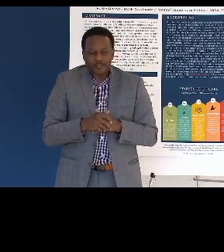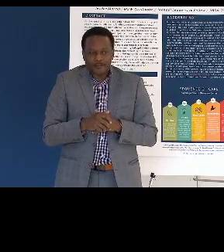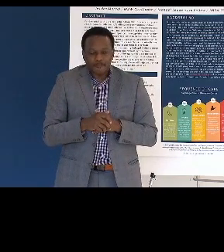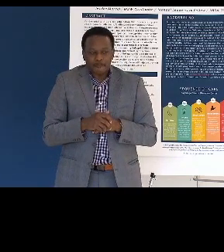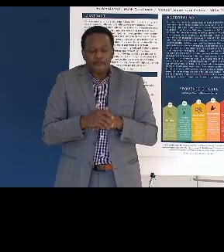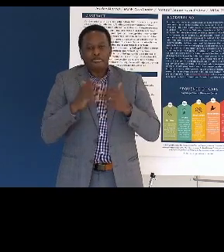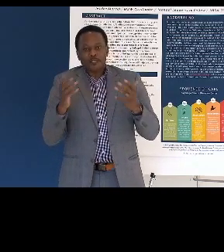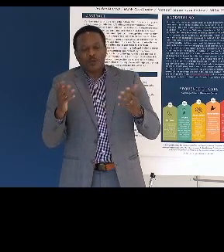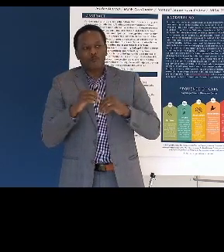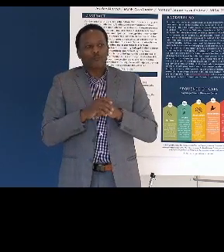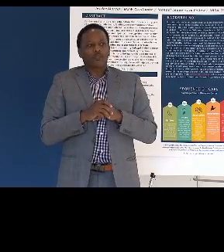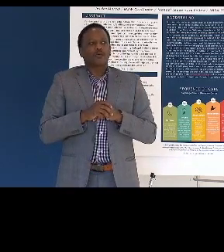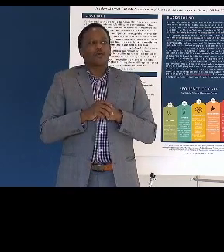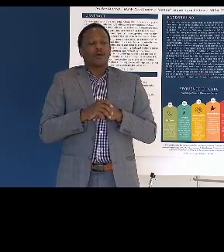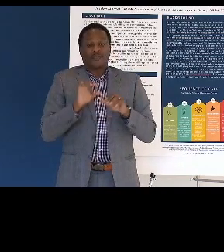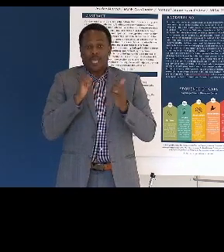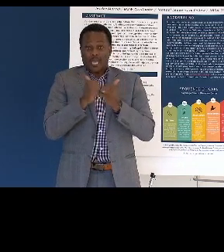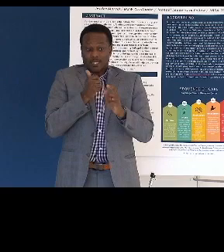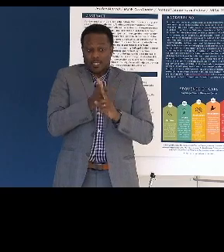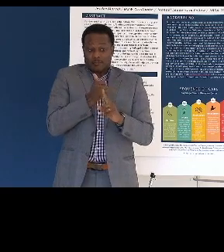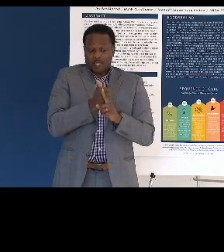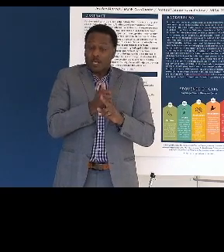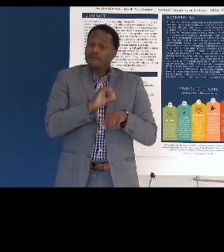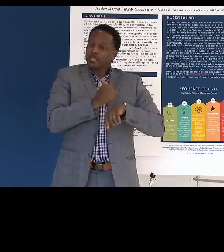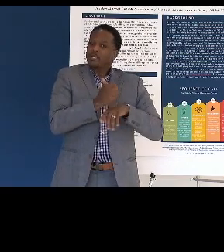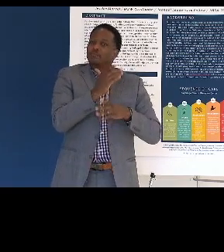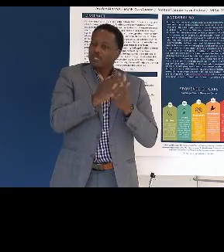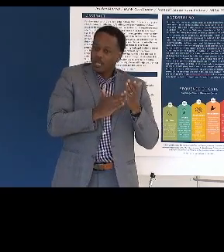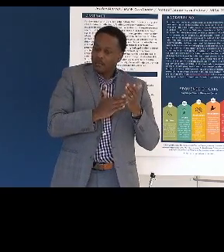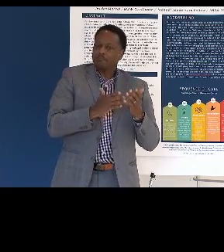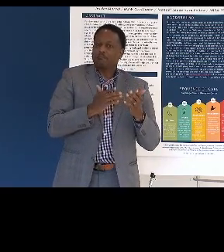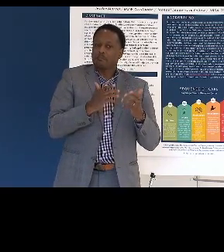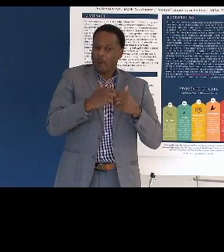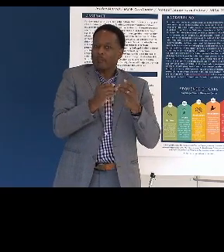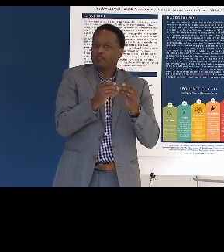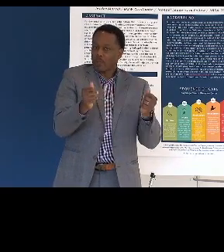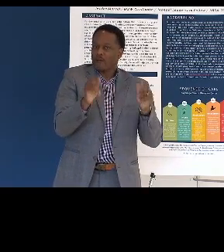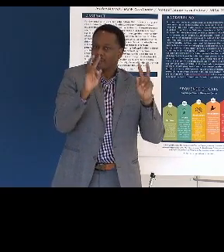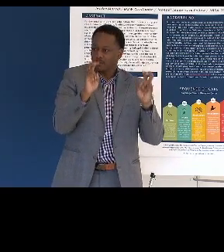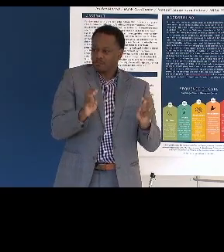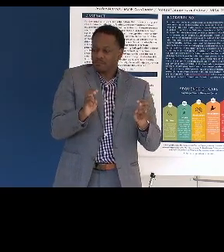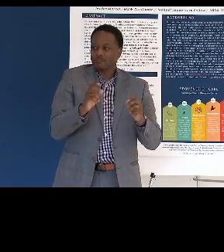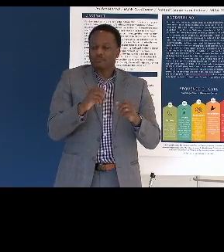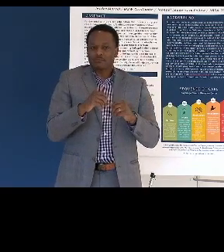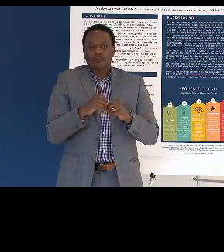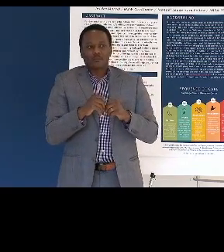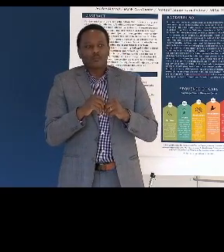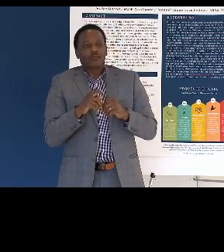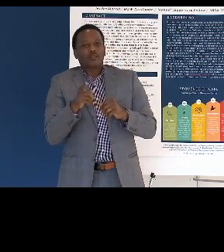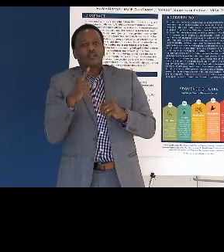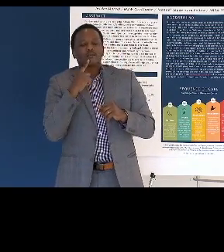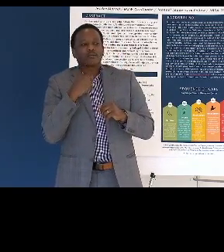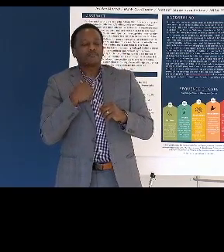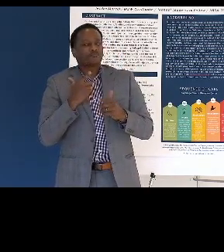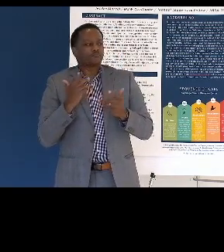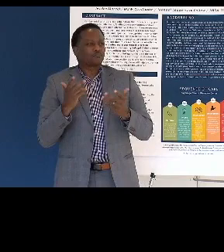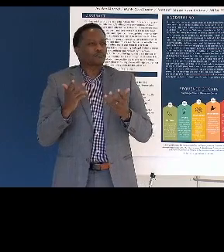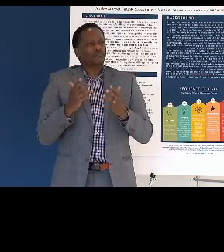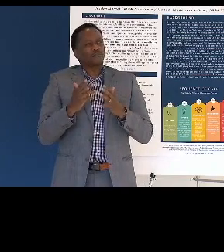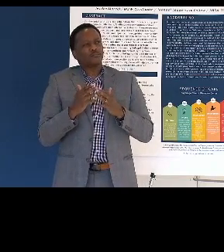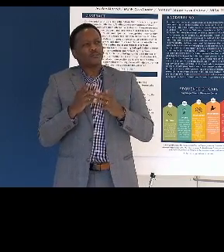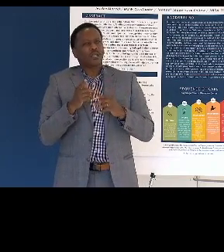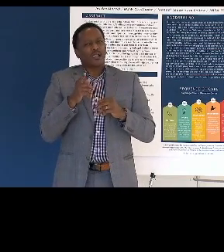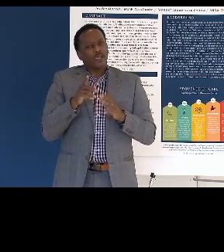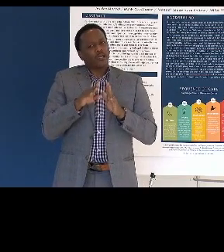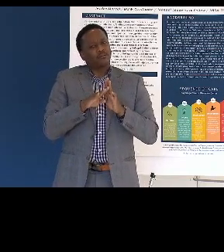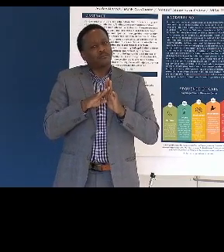interventions that the agency has put in place in regards to this crisis that I would say went on an